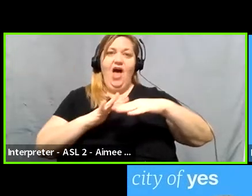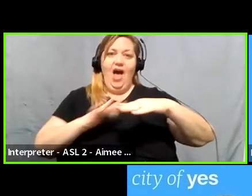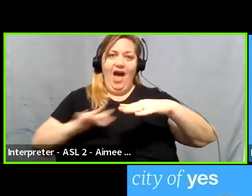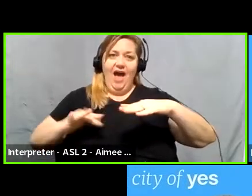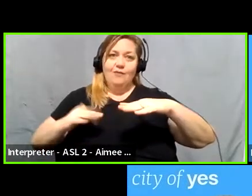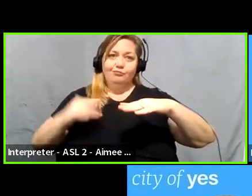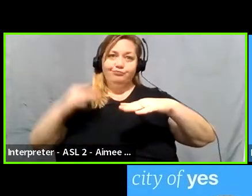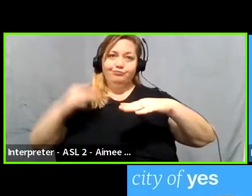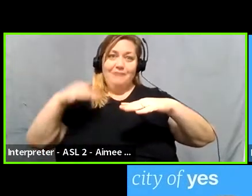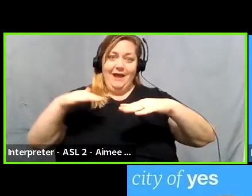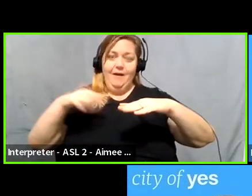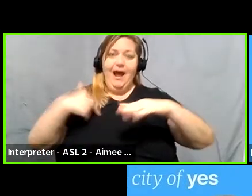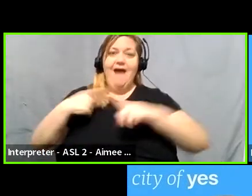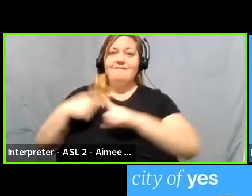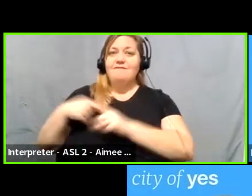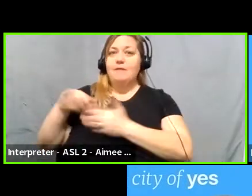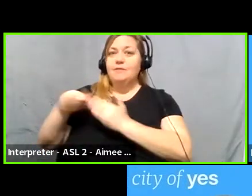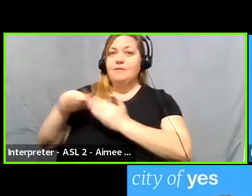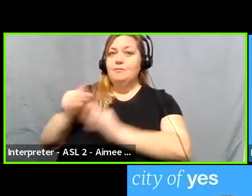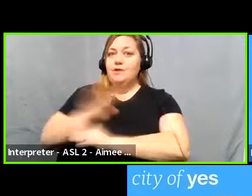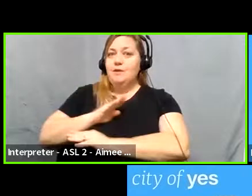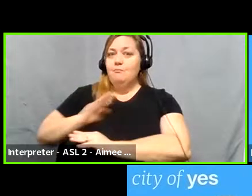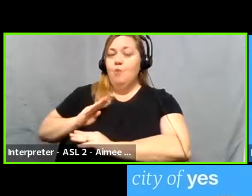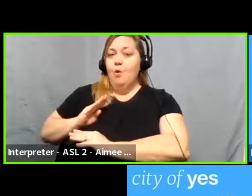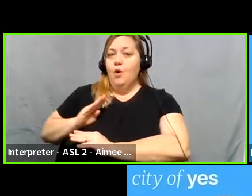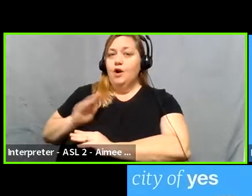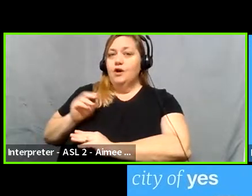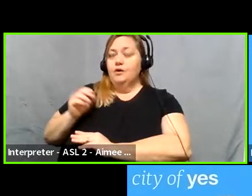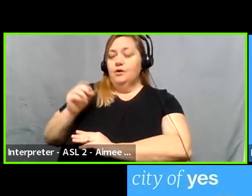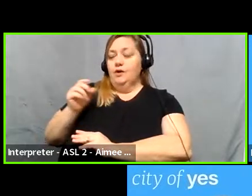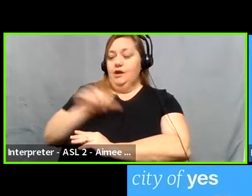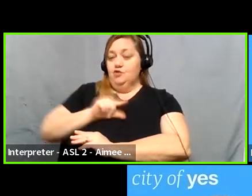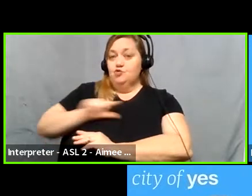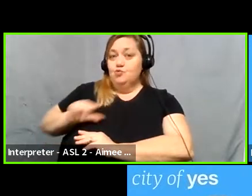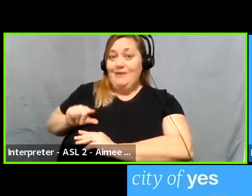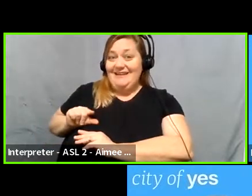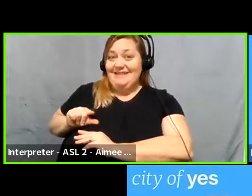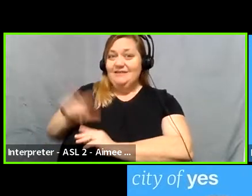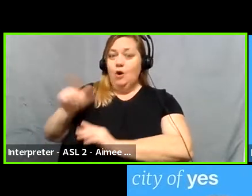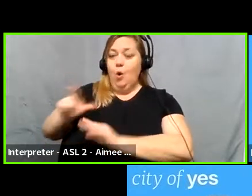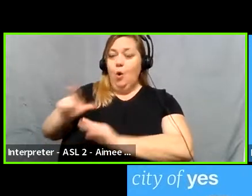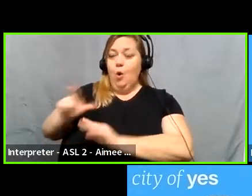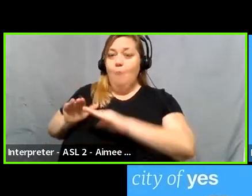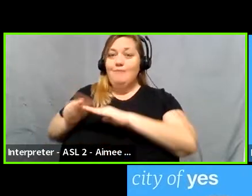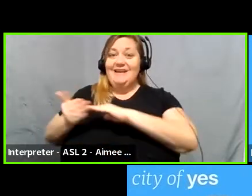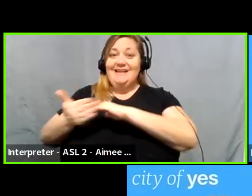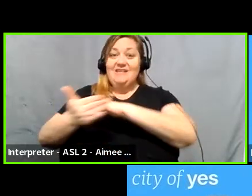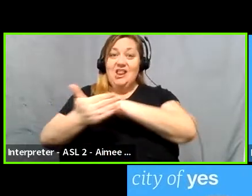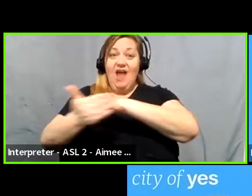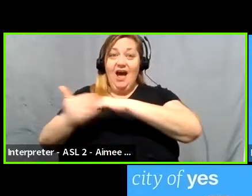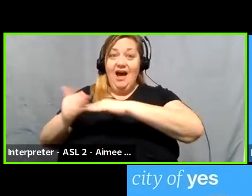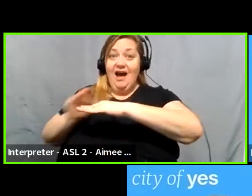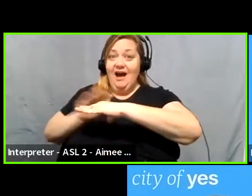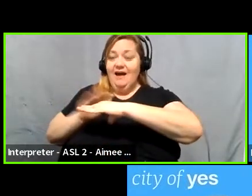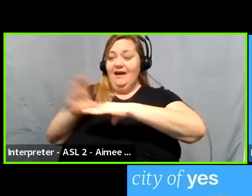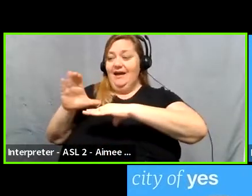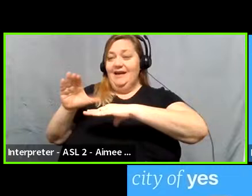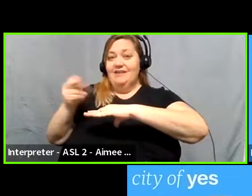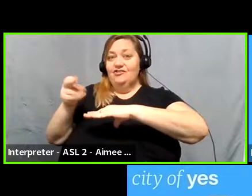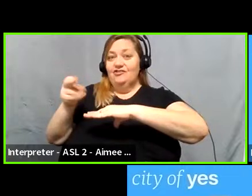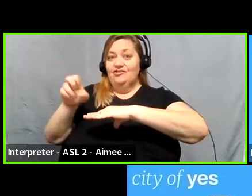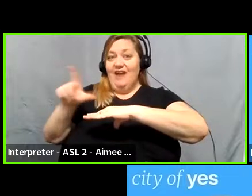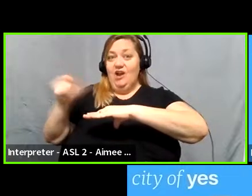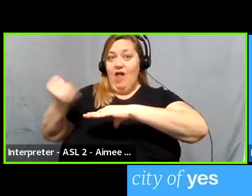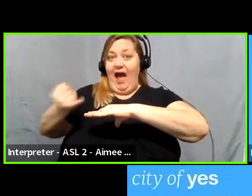I'm from Community Board 14 in Queens and we are our entire peninsula and Broad Channel Island is